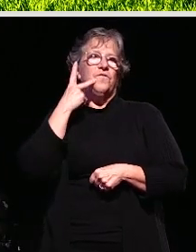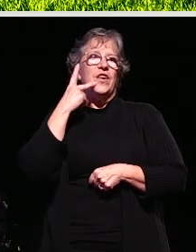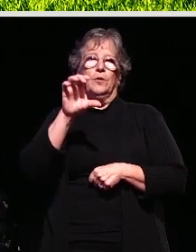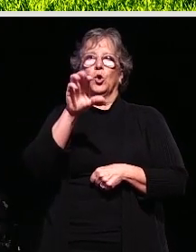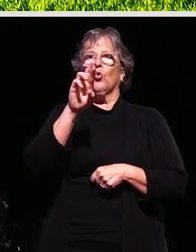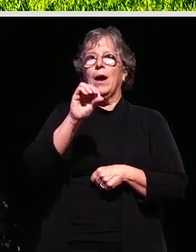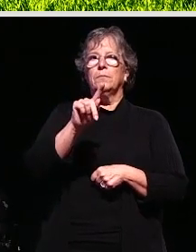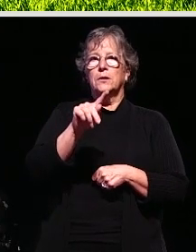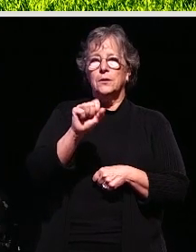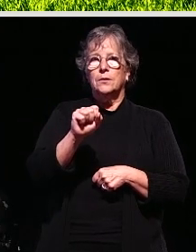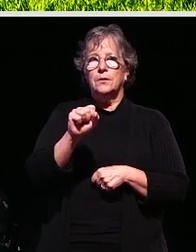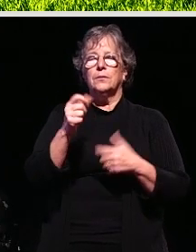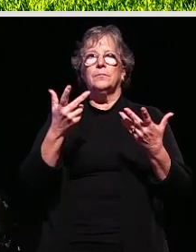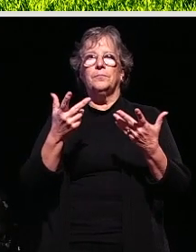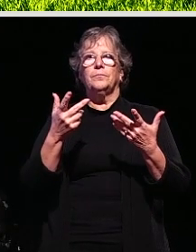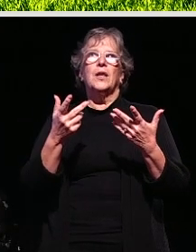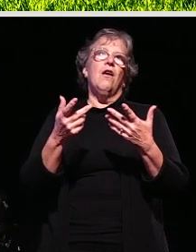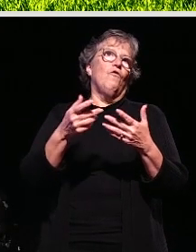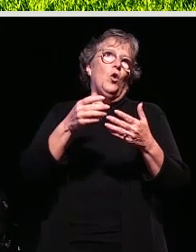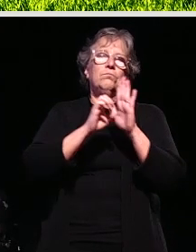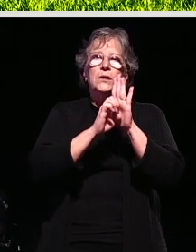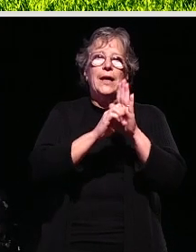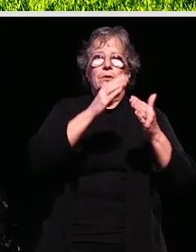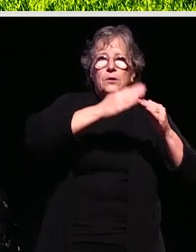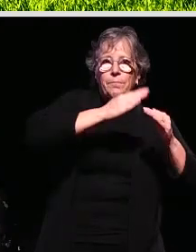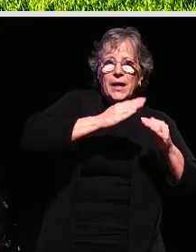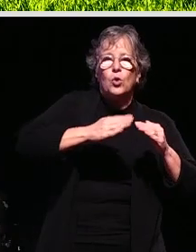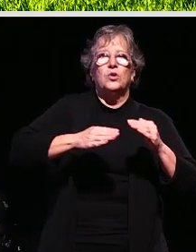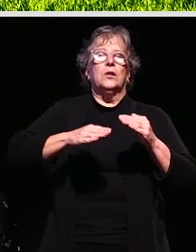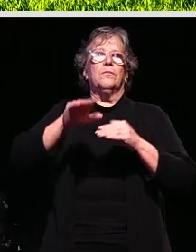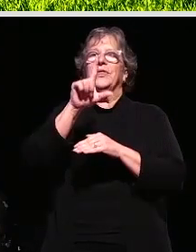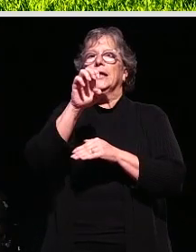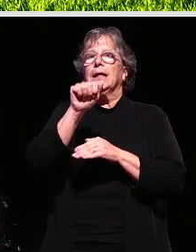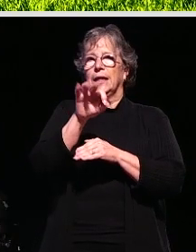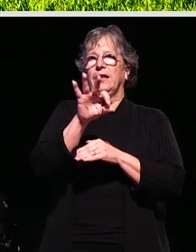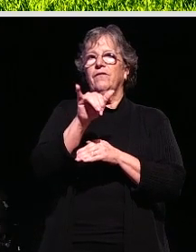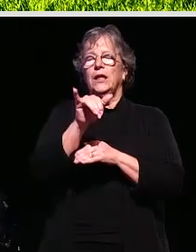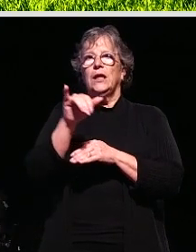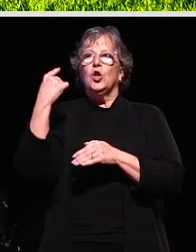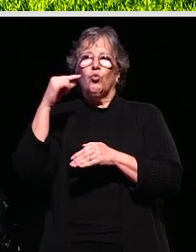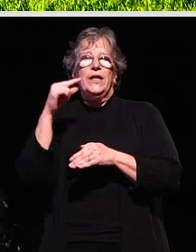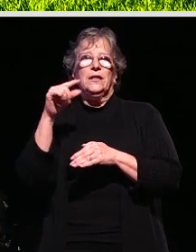throughput and seeding rates on core crops like tomatoes, leafy greens, and some of the other core vegetables that we've